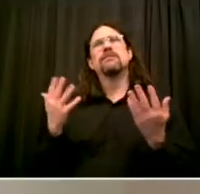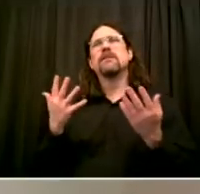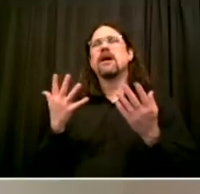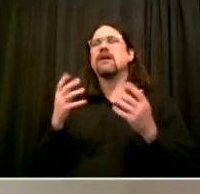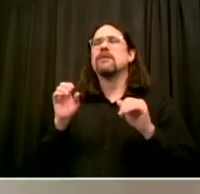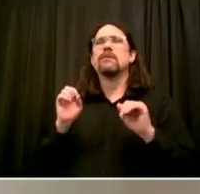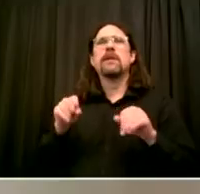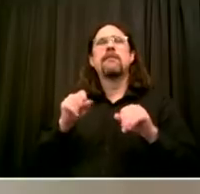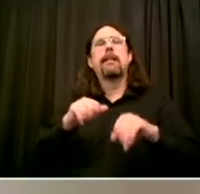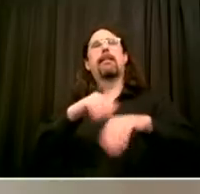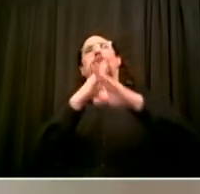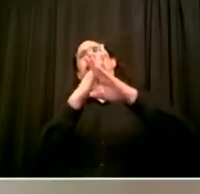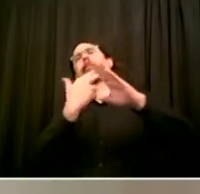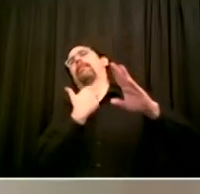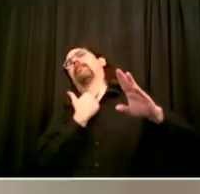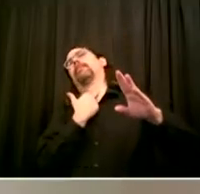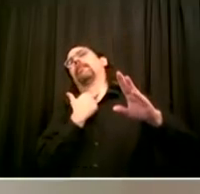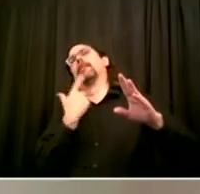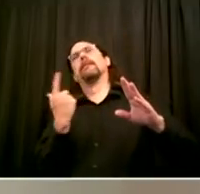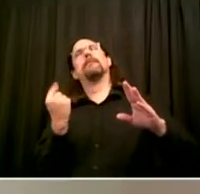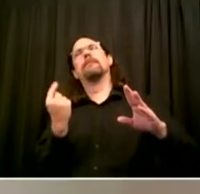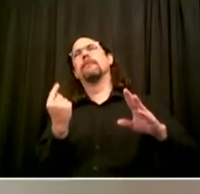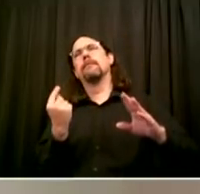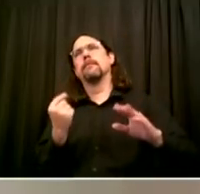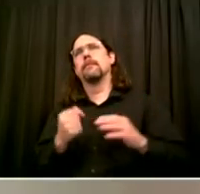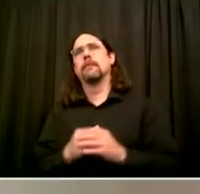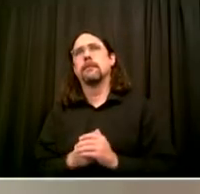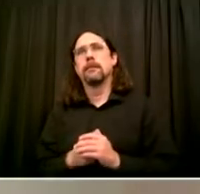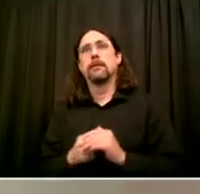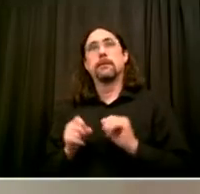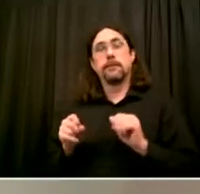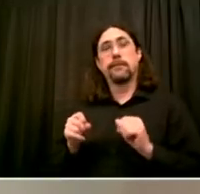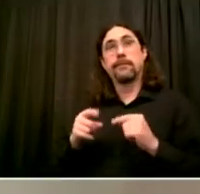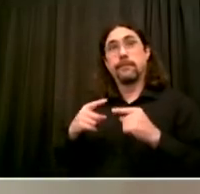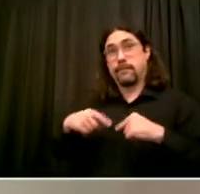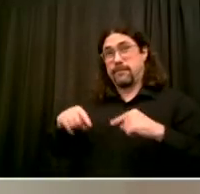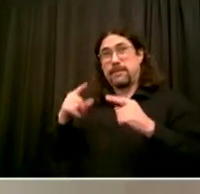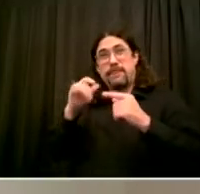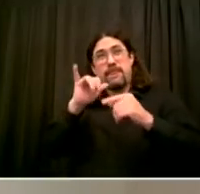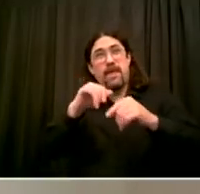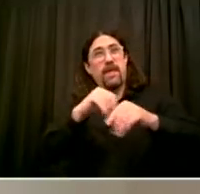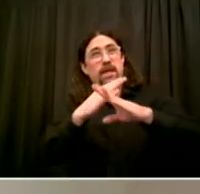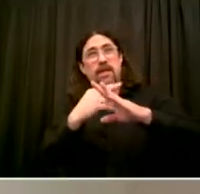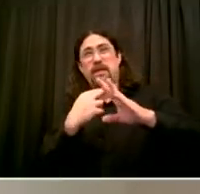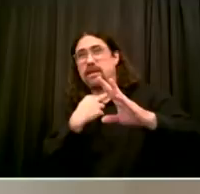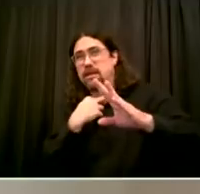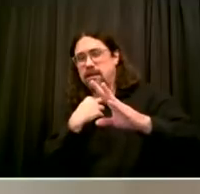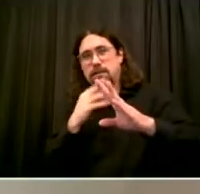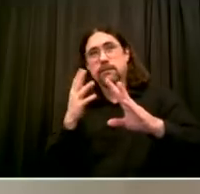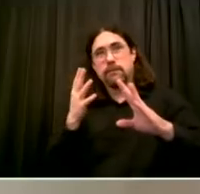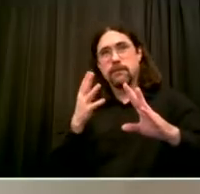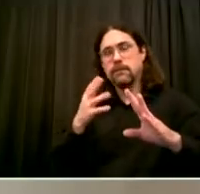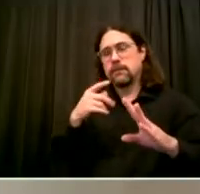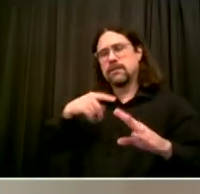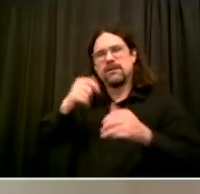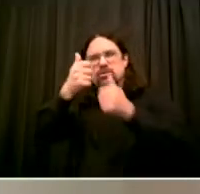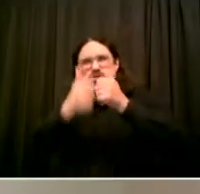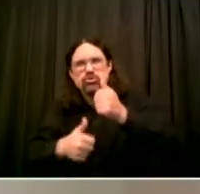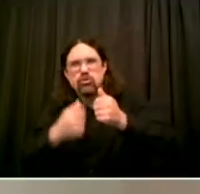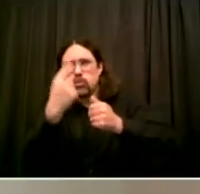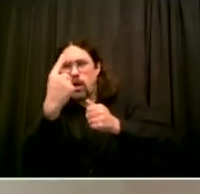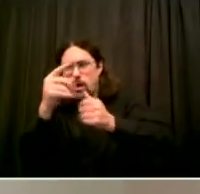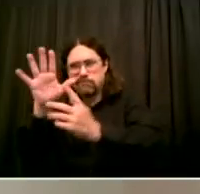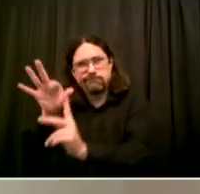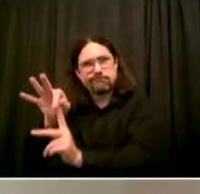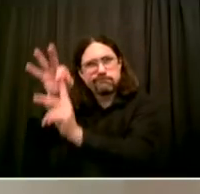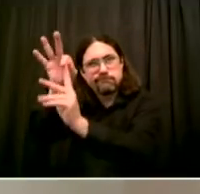have to bear as a city, as a healthcare organization, to make this a possibility for them and to see them through this very